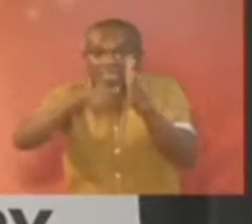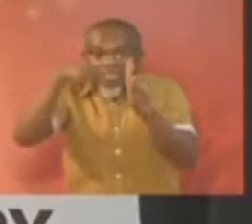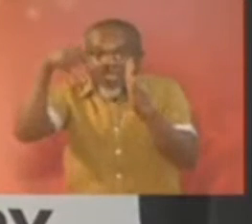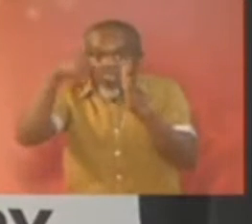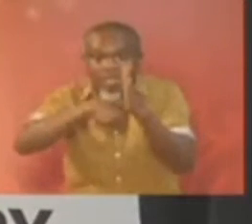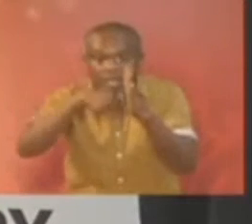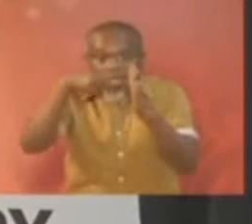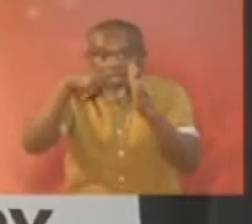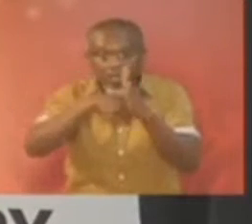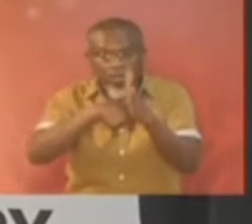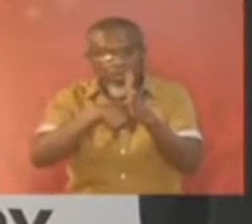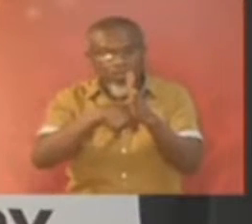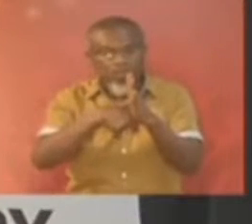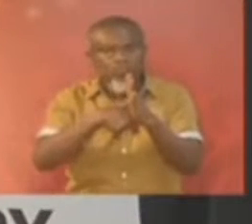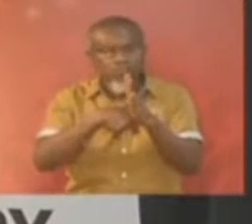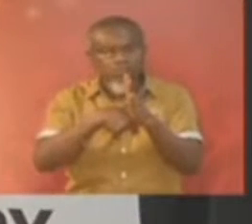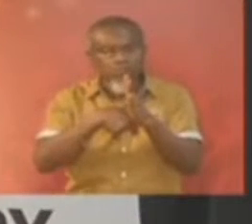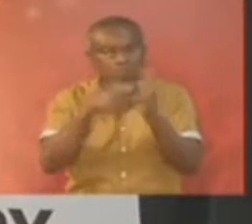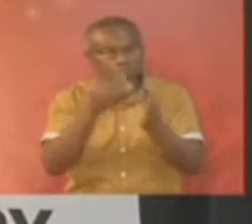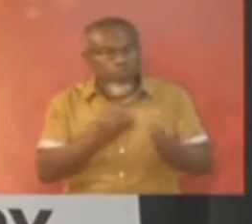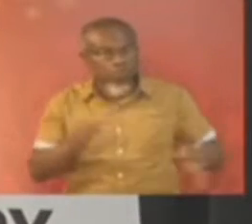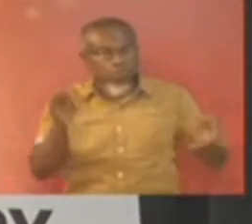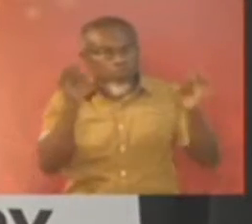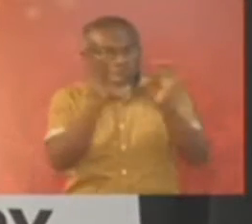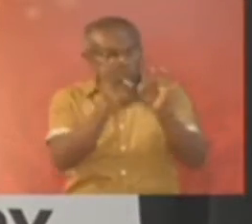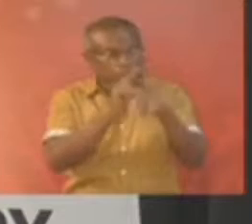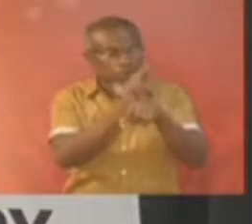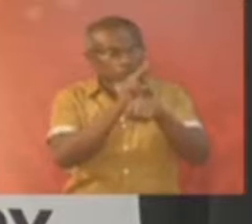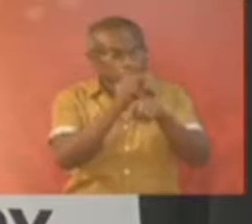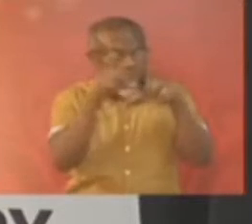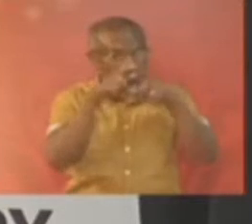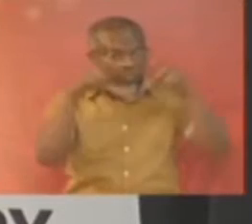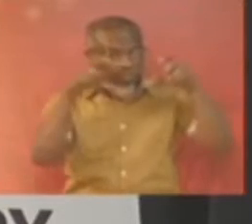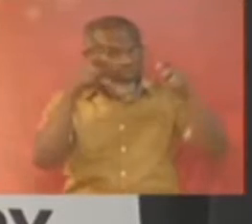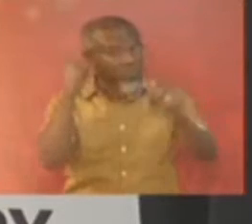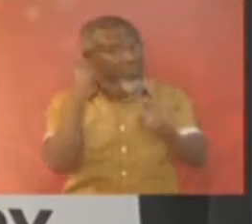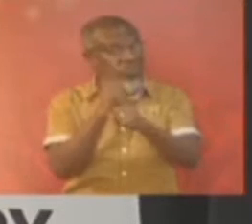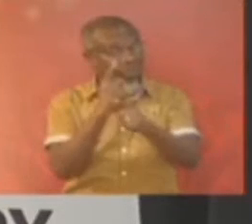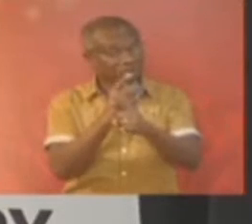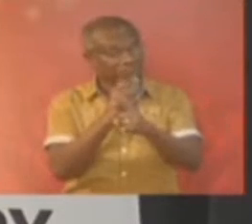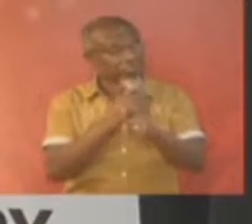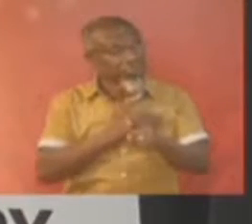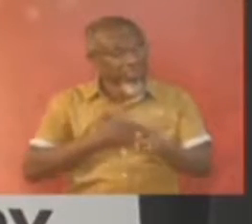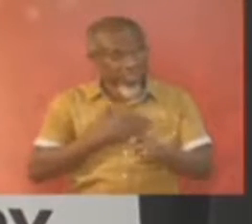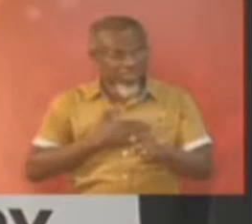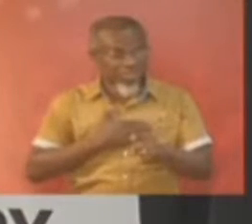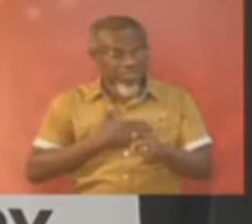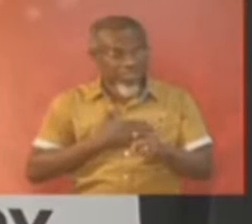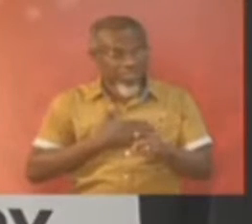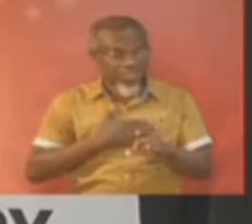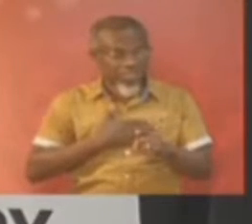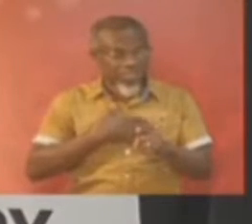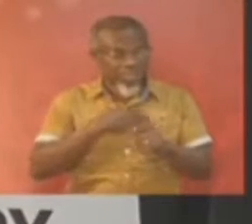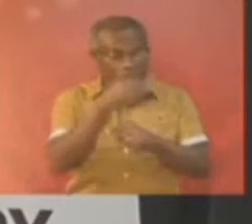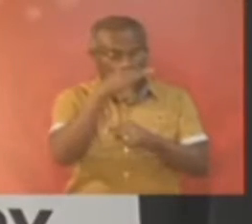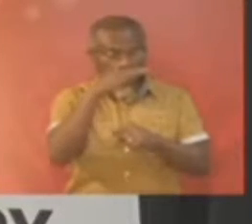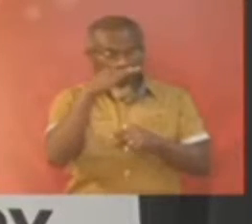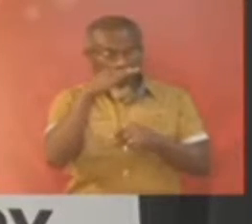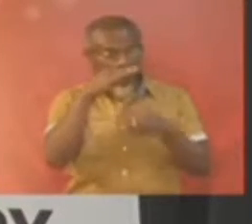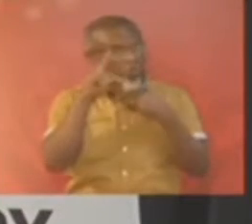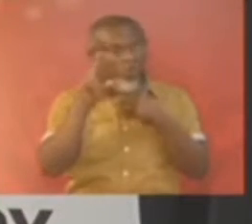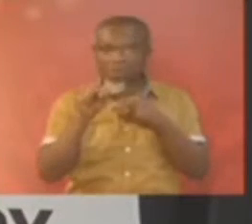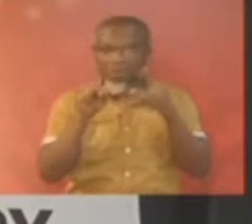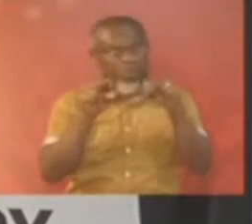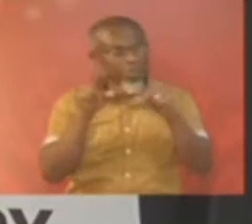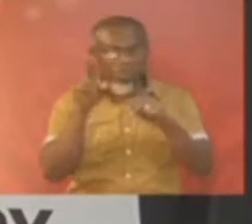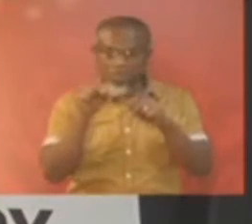worn under the nose sticking out. The nose is part of your respiratory system. It's connected to your lungs, and therefore we would like